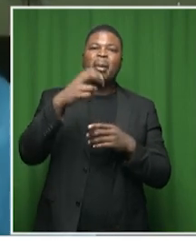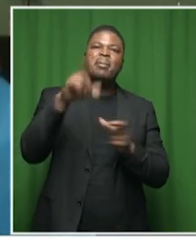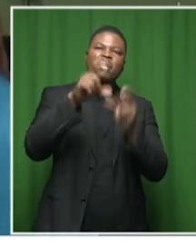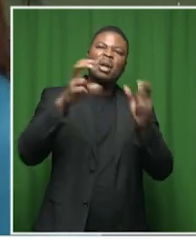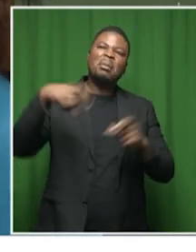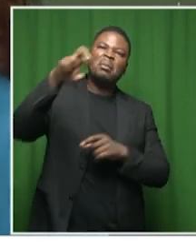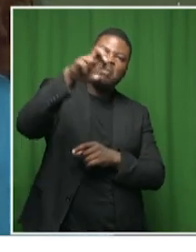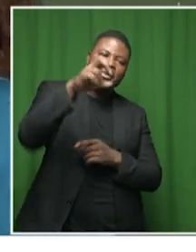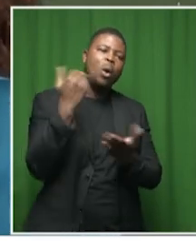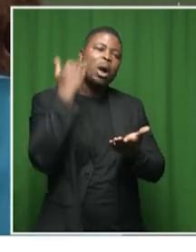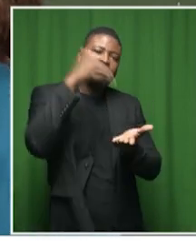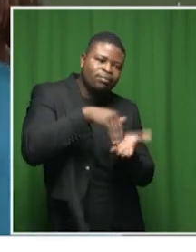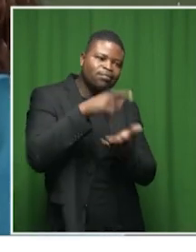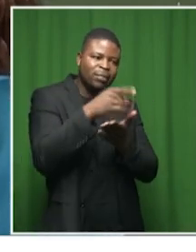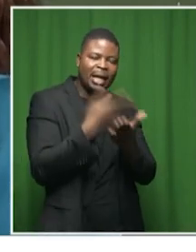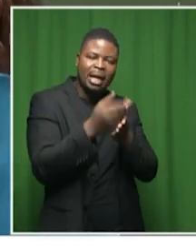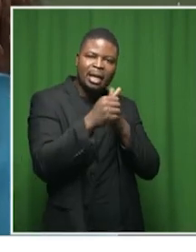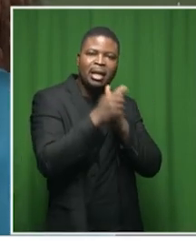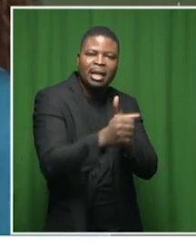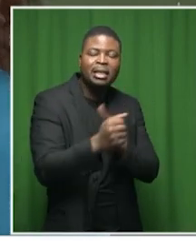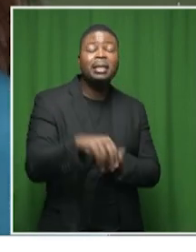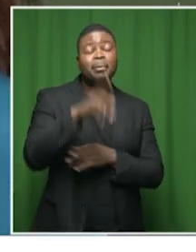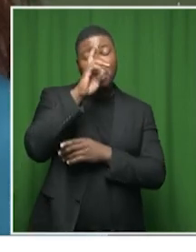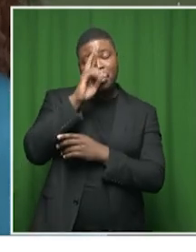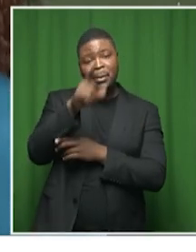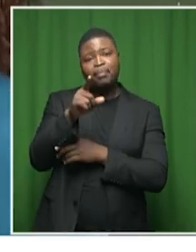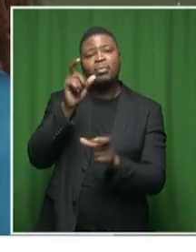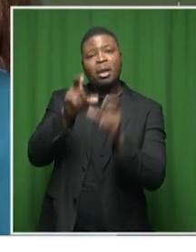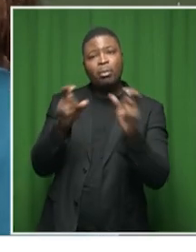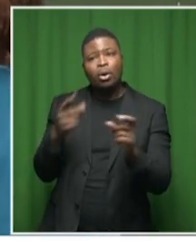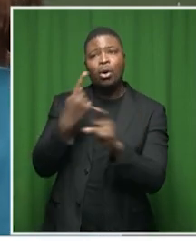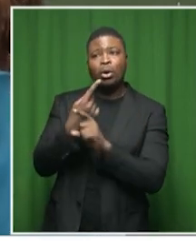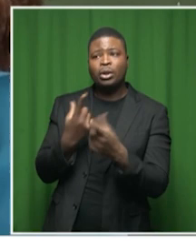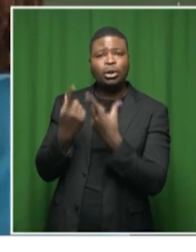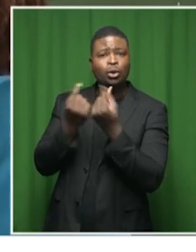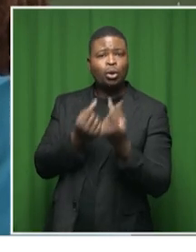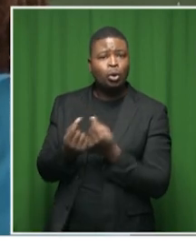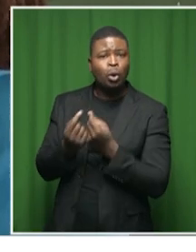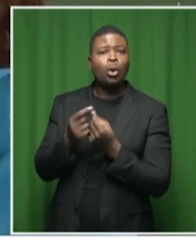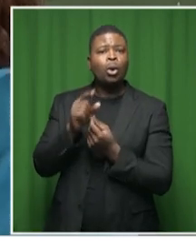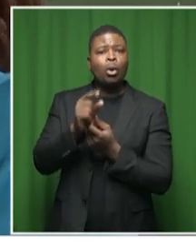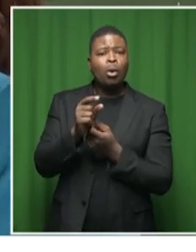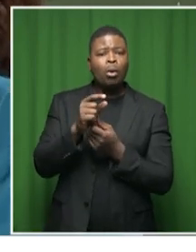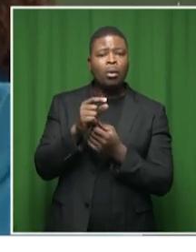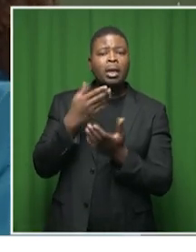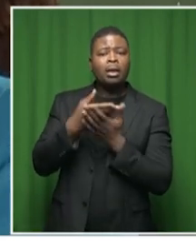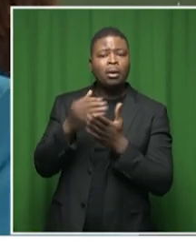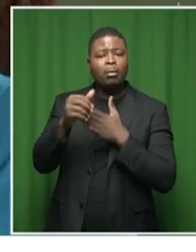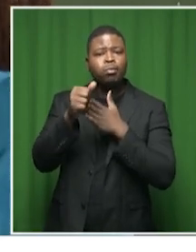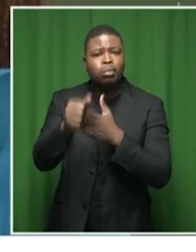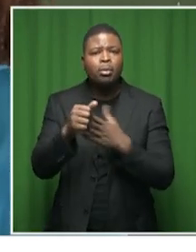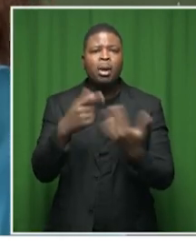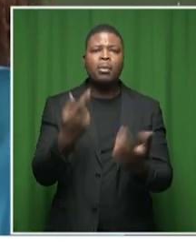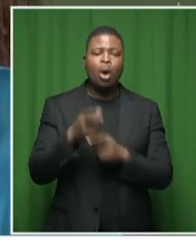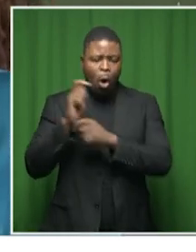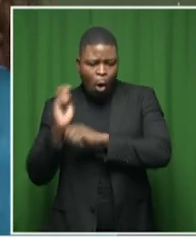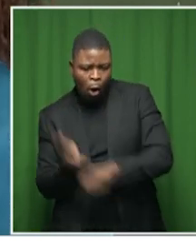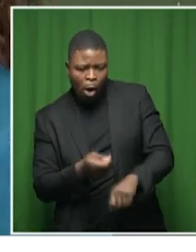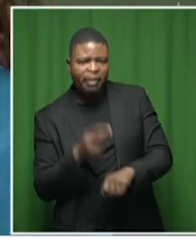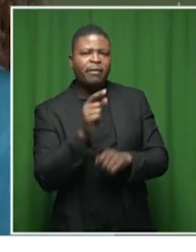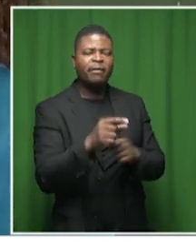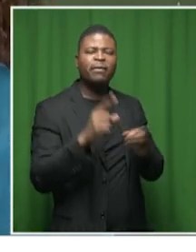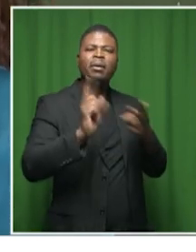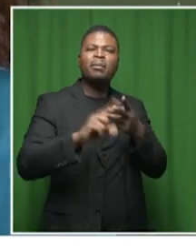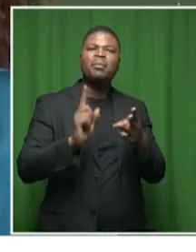guides that are doing the leisure things on attraction, but we need tour guides on golf courses, tour guides on venues,